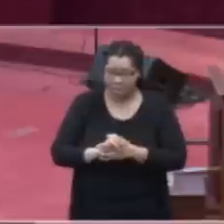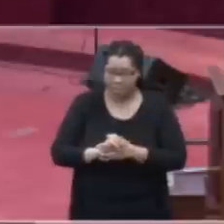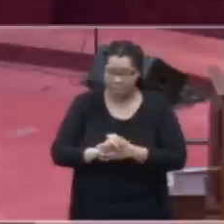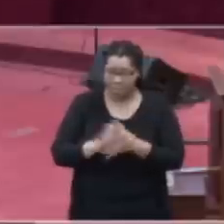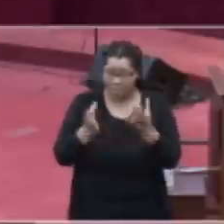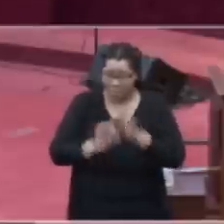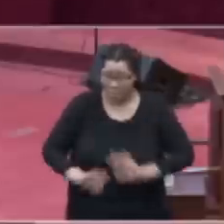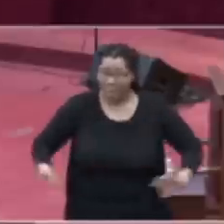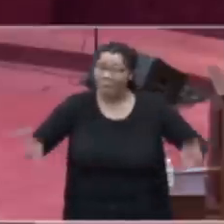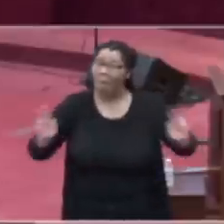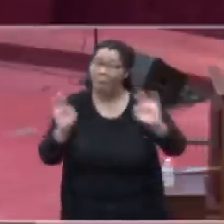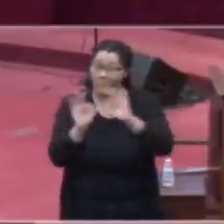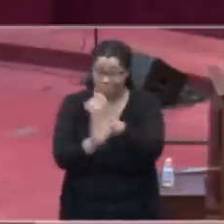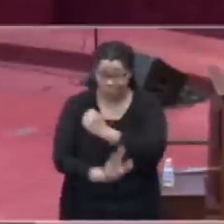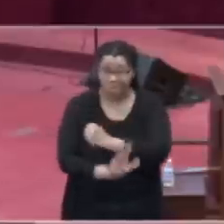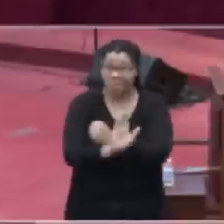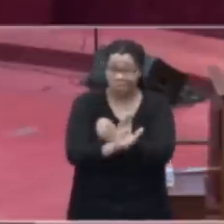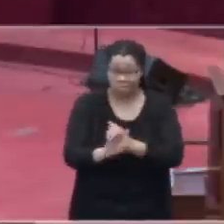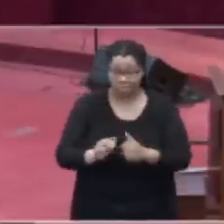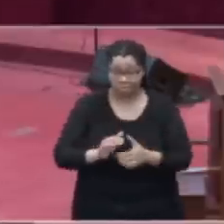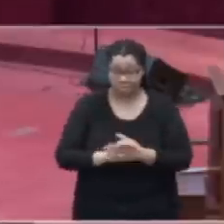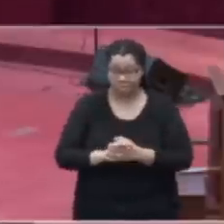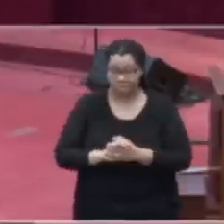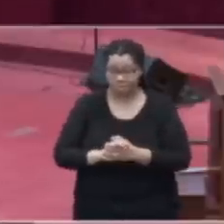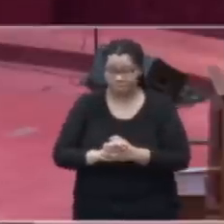worth protecting.